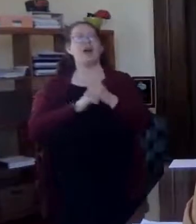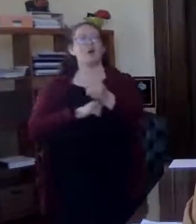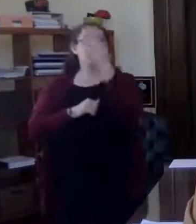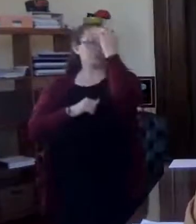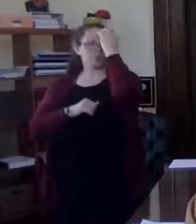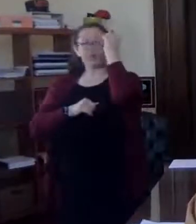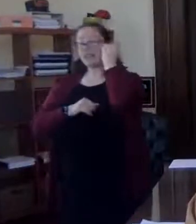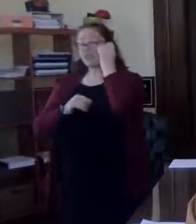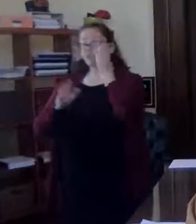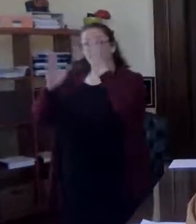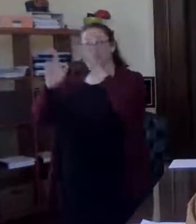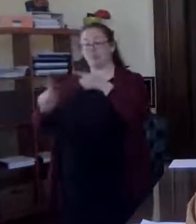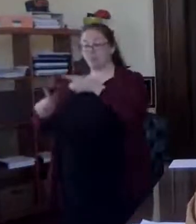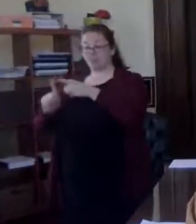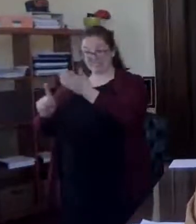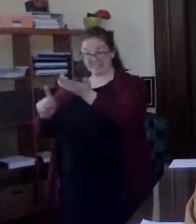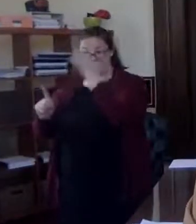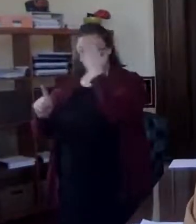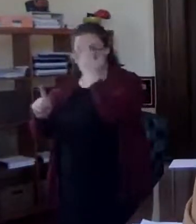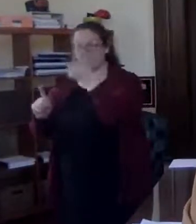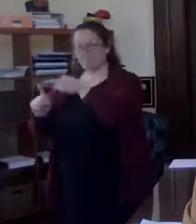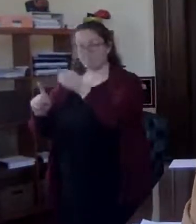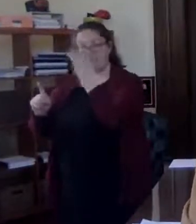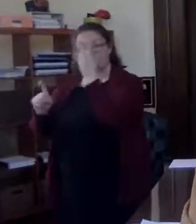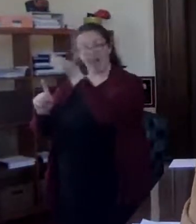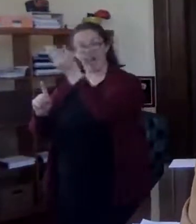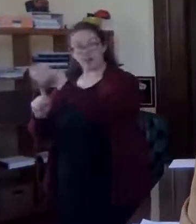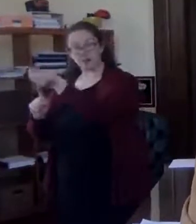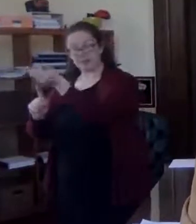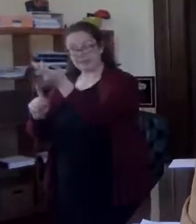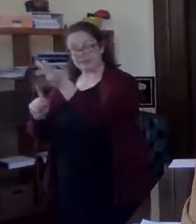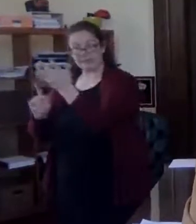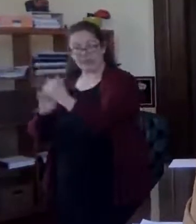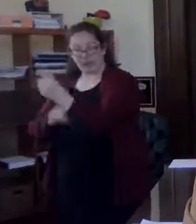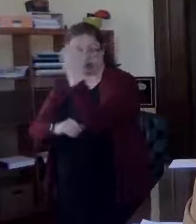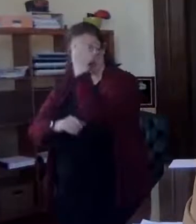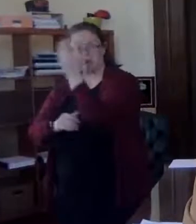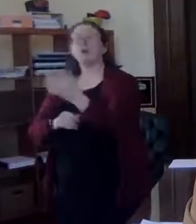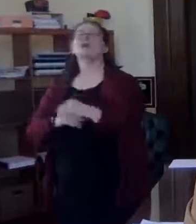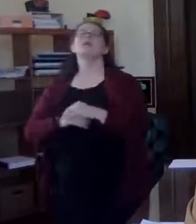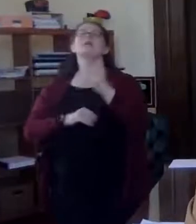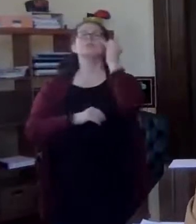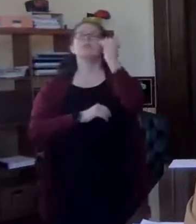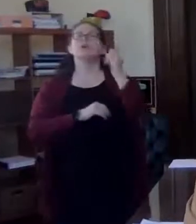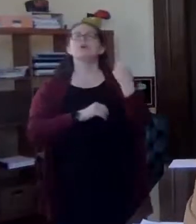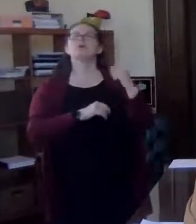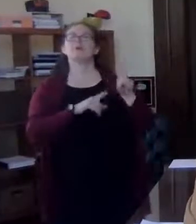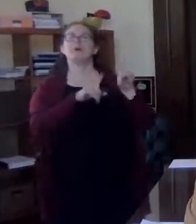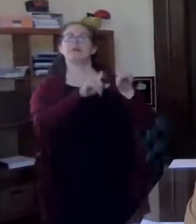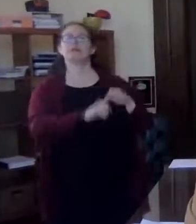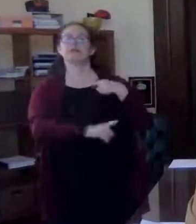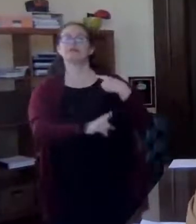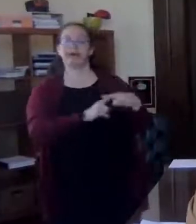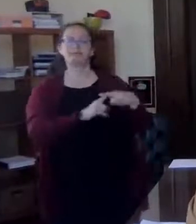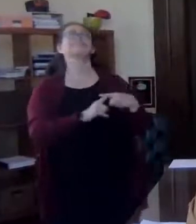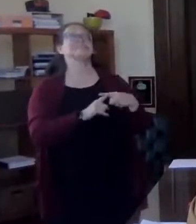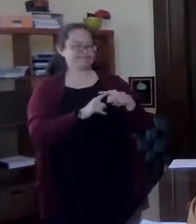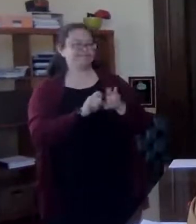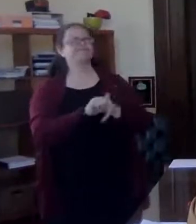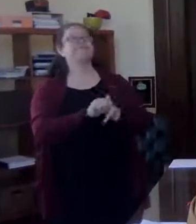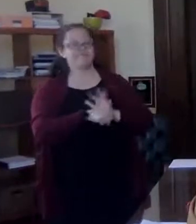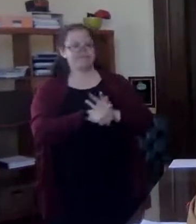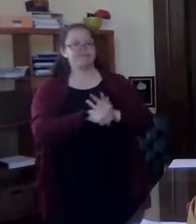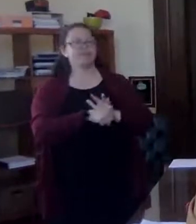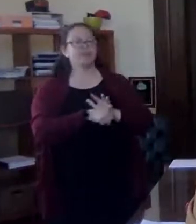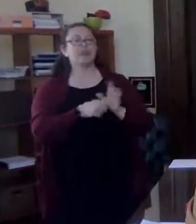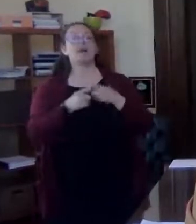about? So if someone has tested positive for COVID-19, then the health